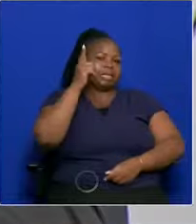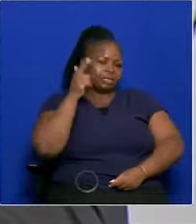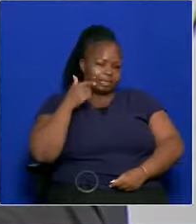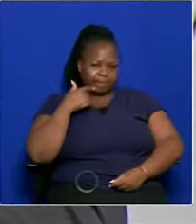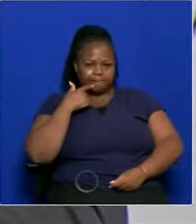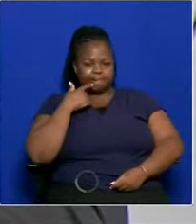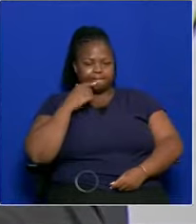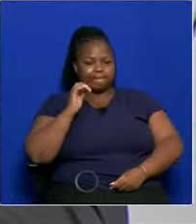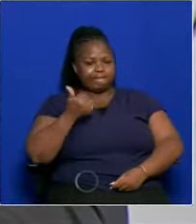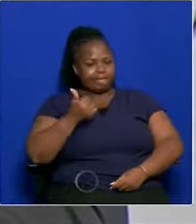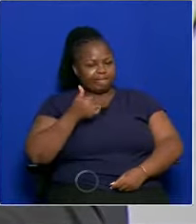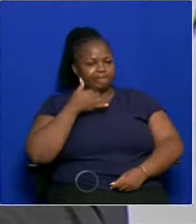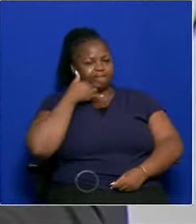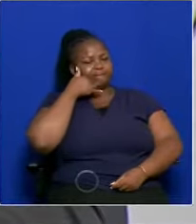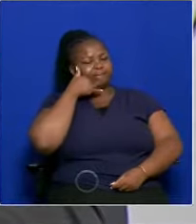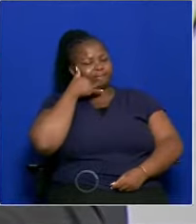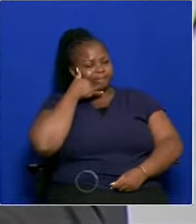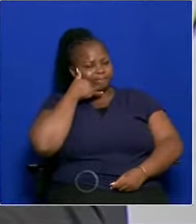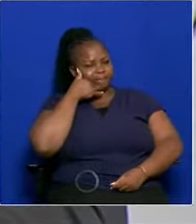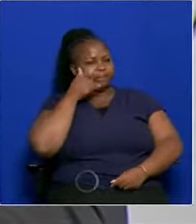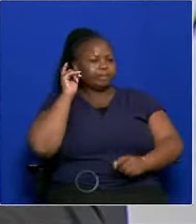on the phone. I passed his office.